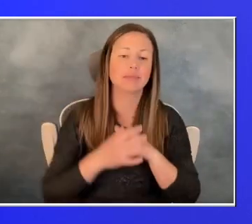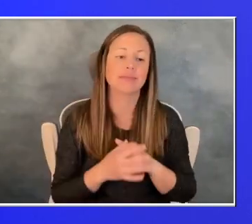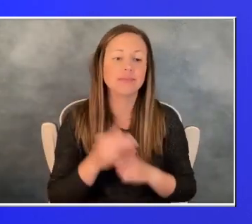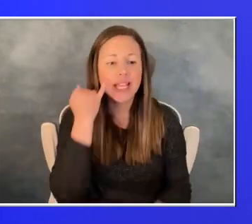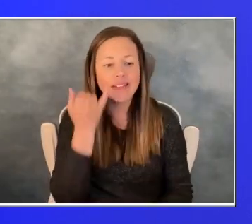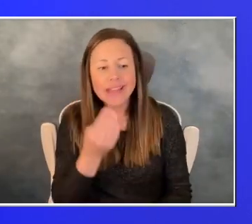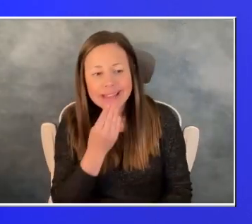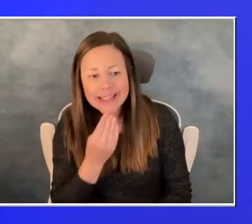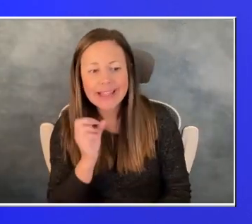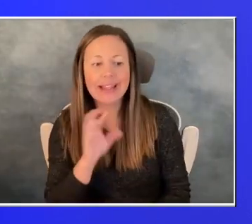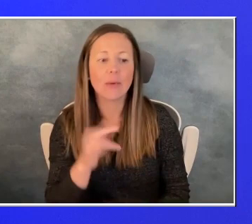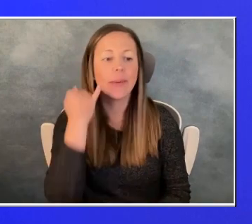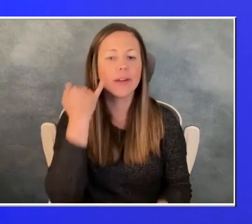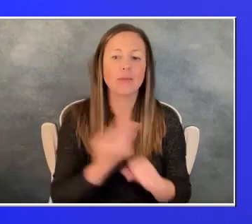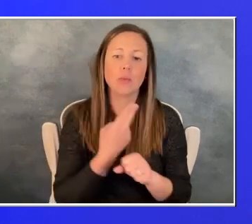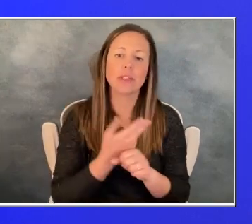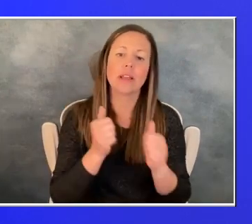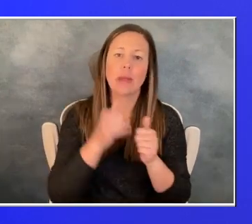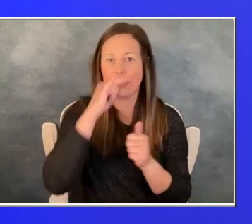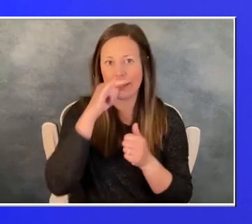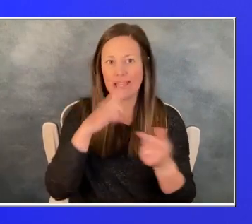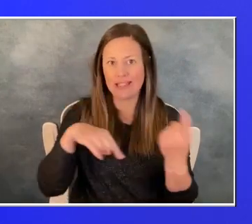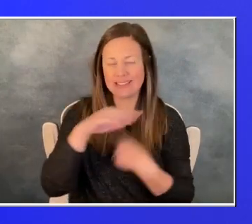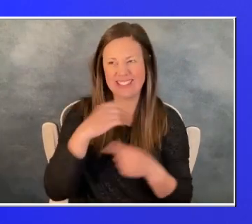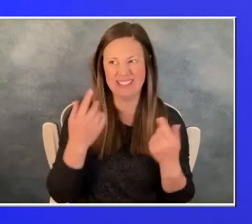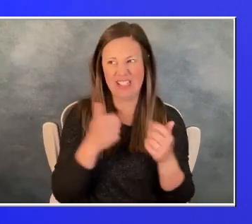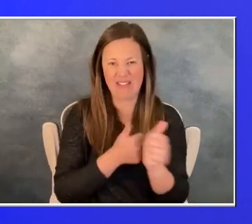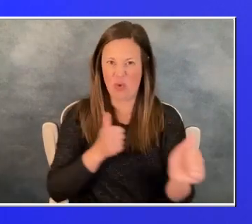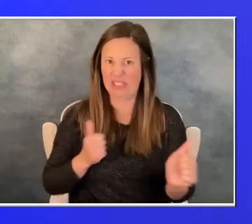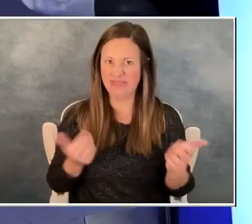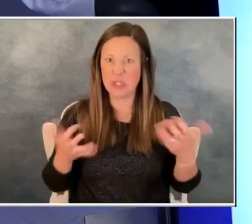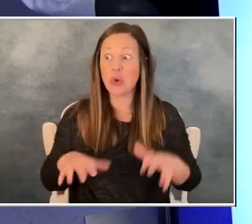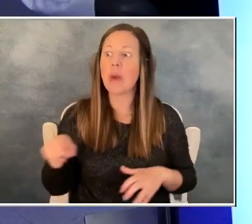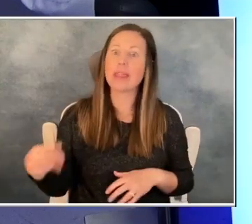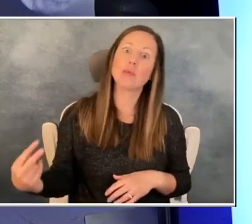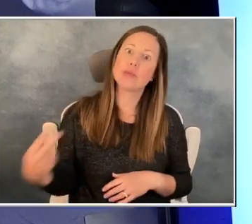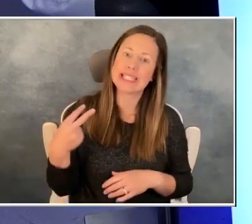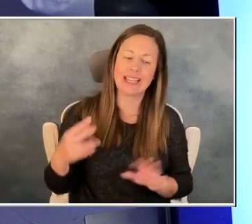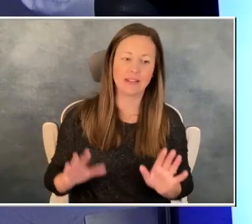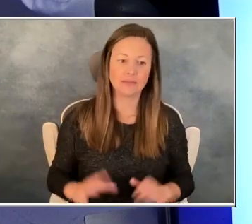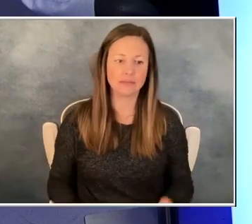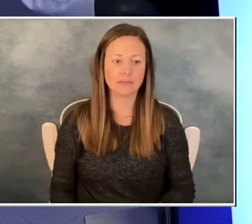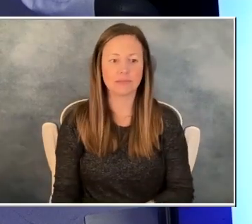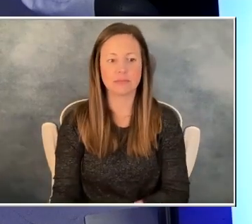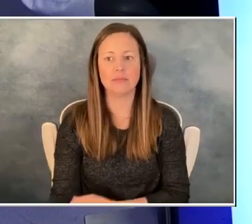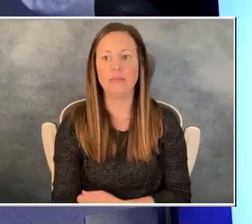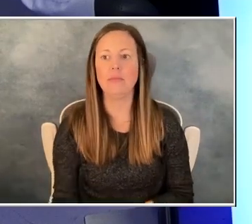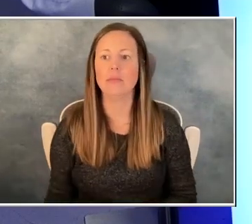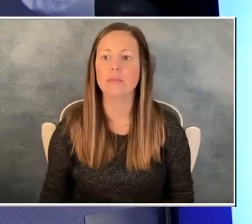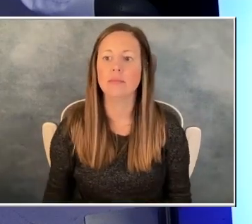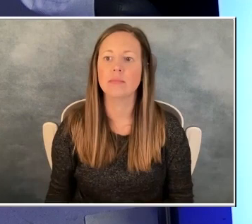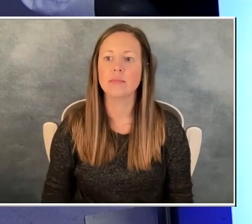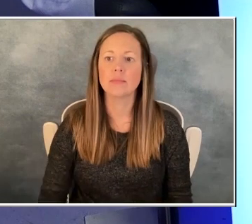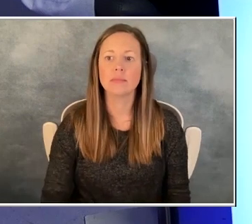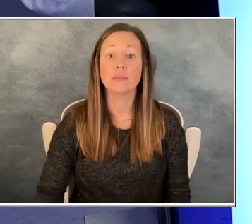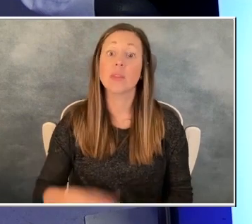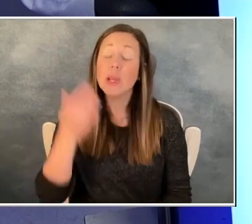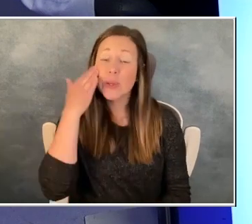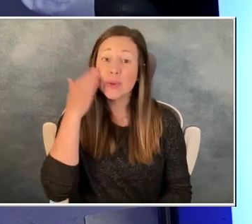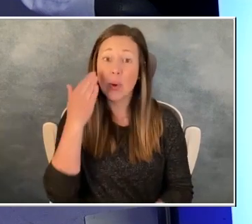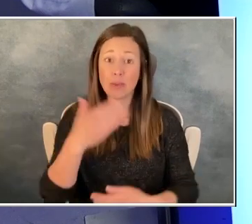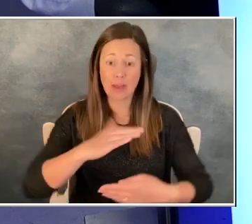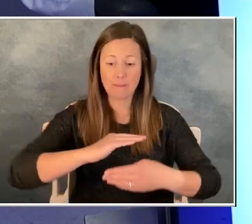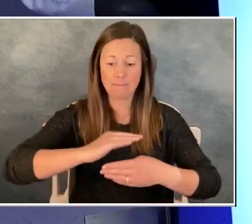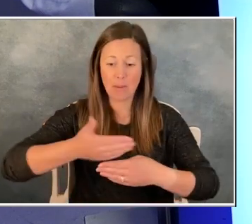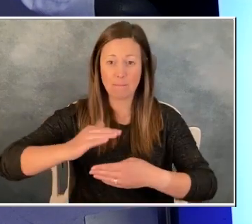them around your kids, so they may not want to take it with you. When people go on vacation, oftentimes they pack things in their little pill boxes.